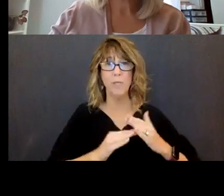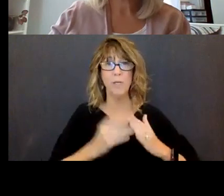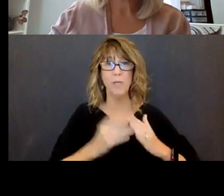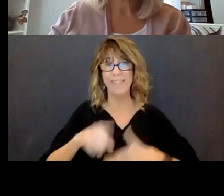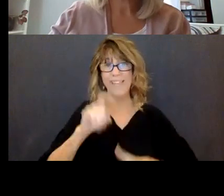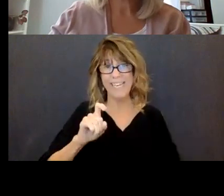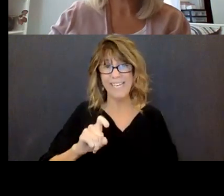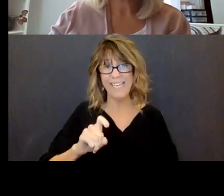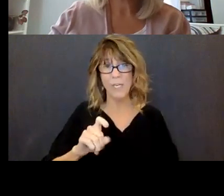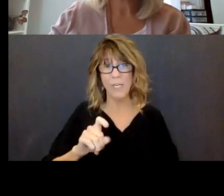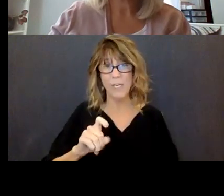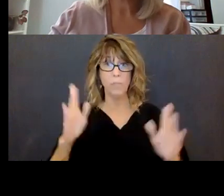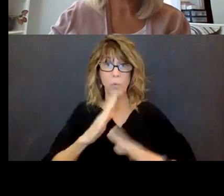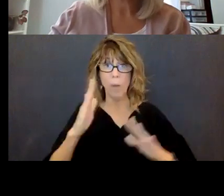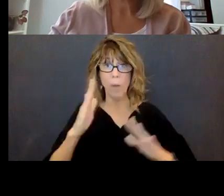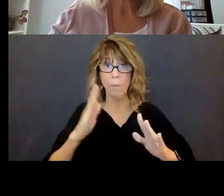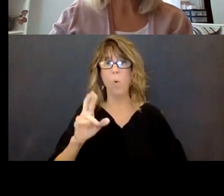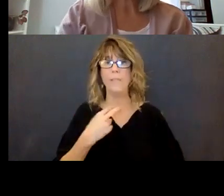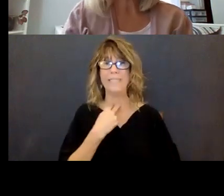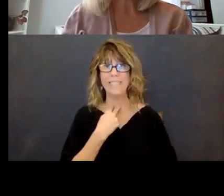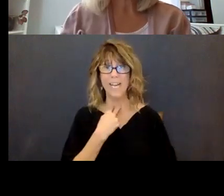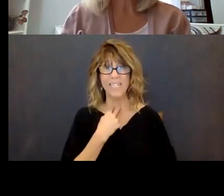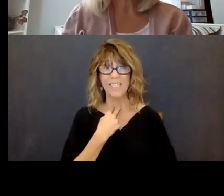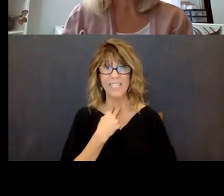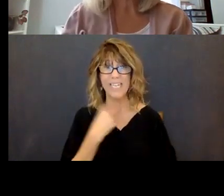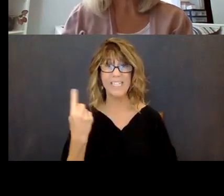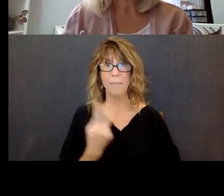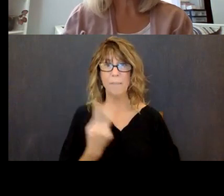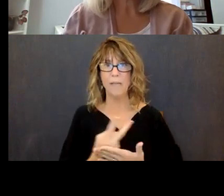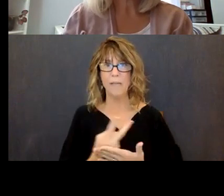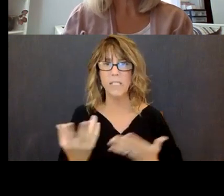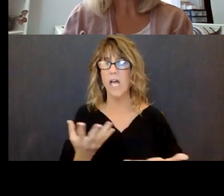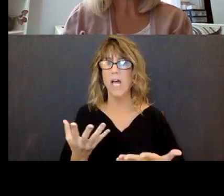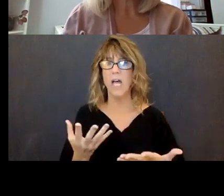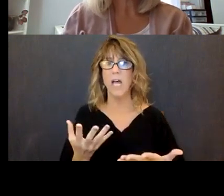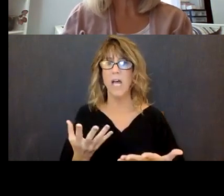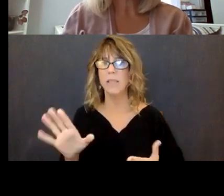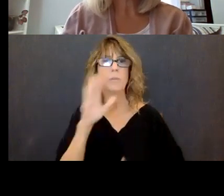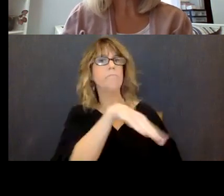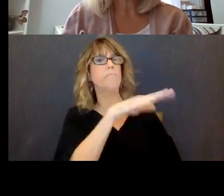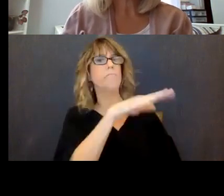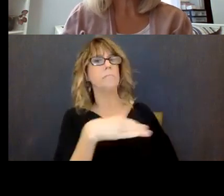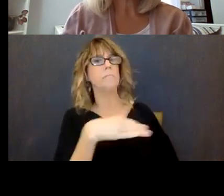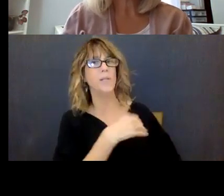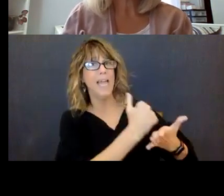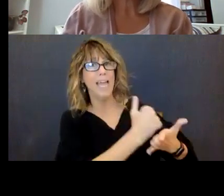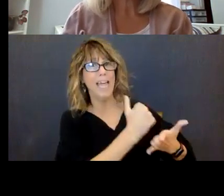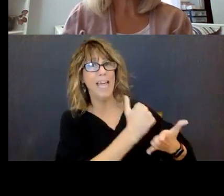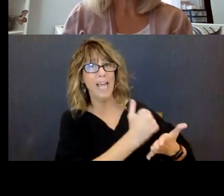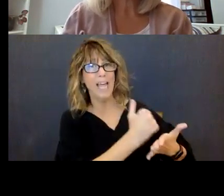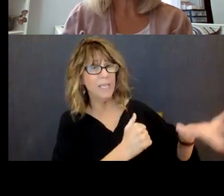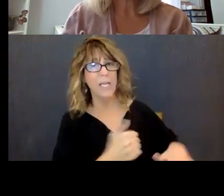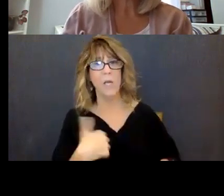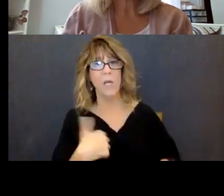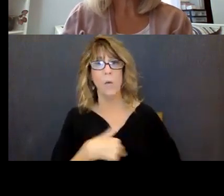And when somebody gets in trouble or they get stuck and something fails them, they often turn to the council and ask for help. As we have